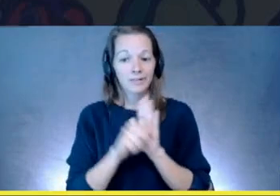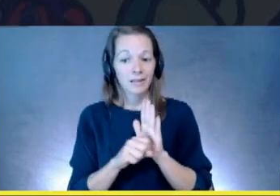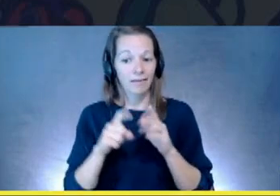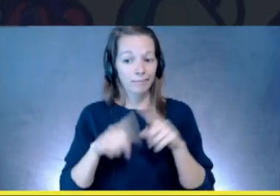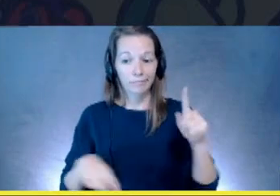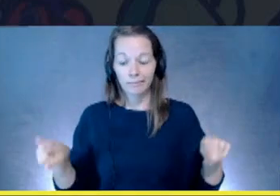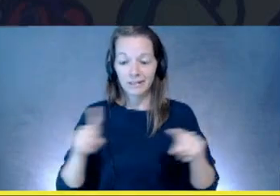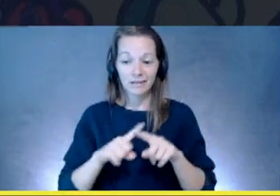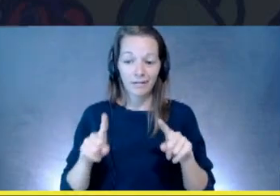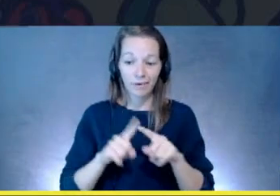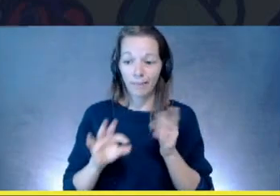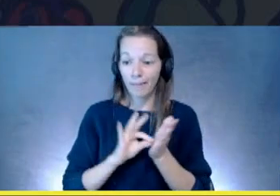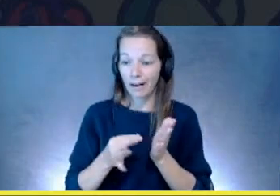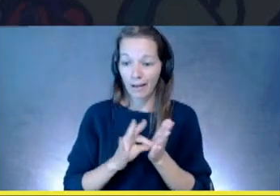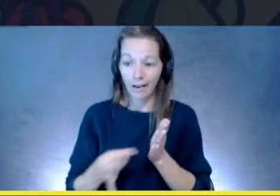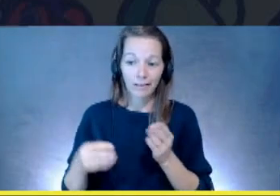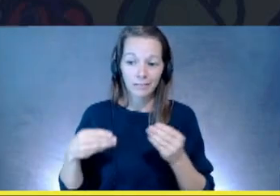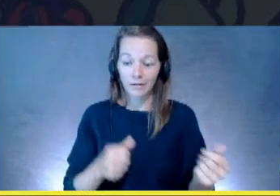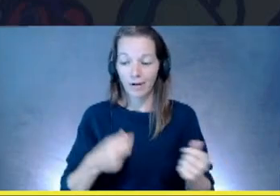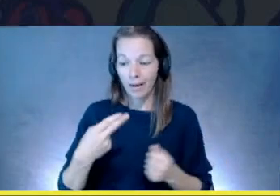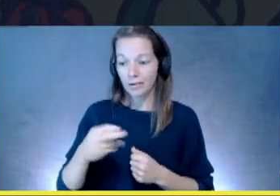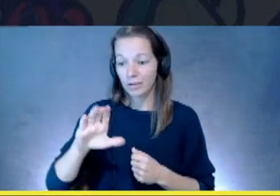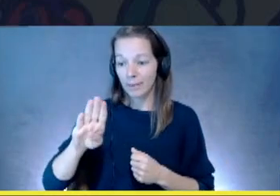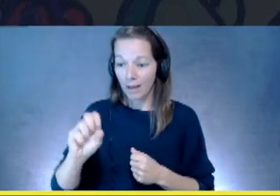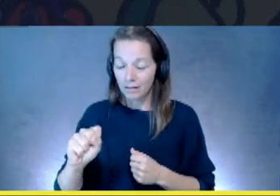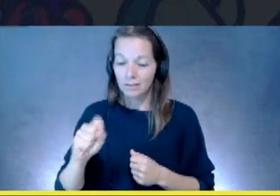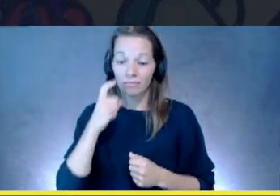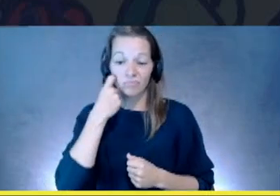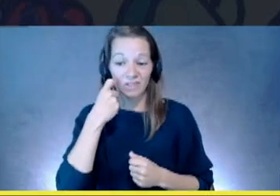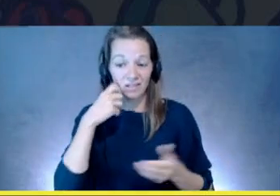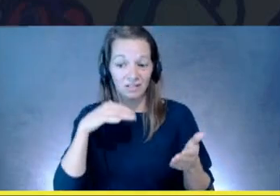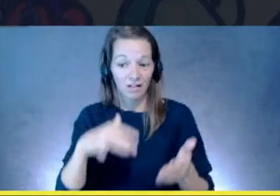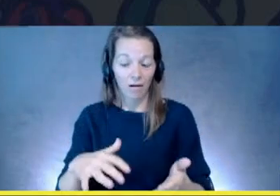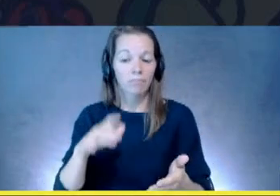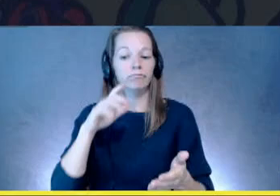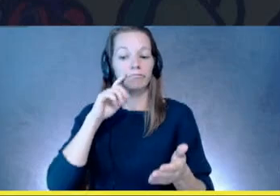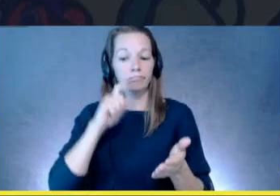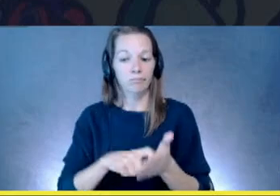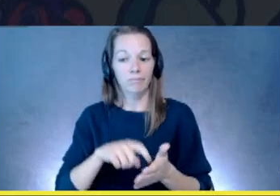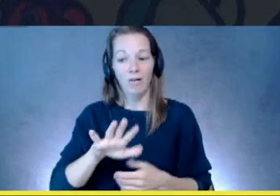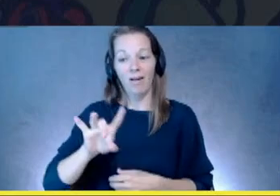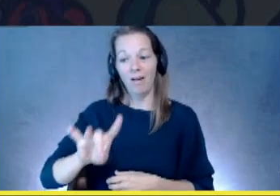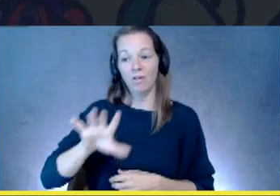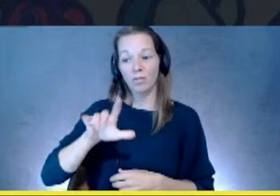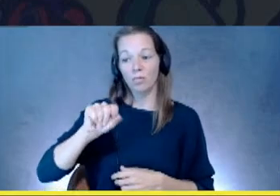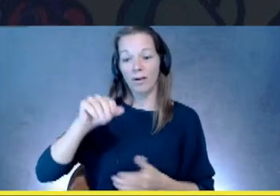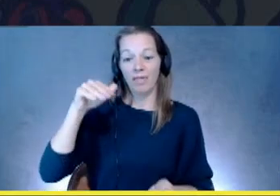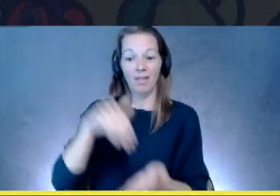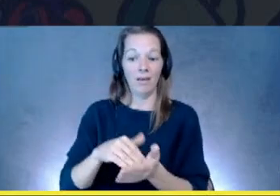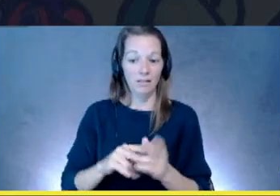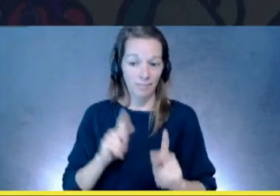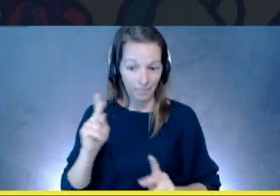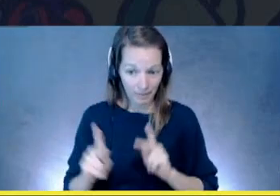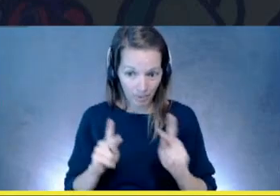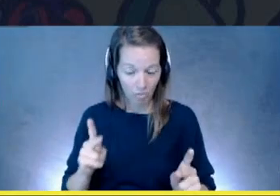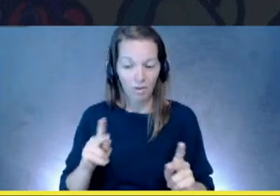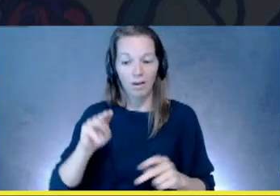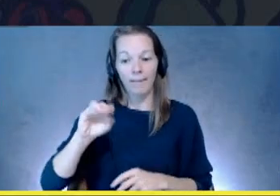on HCBS, and recent studies have found that there's about 820,000 people on